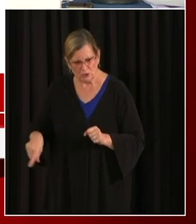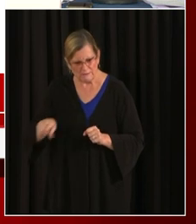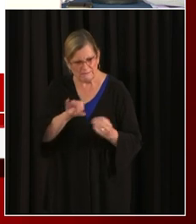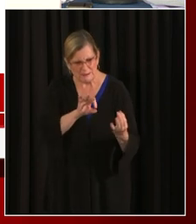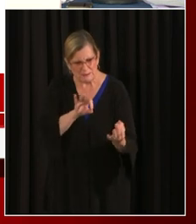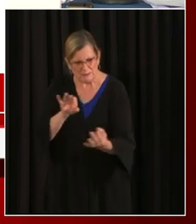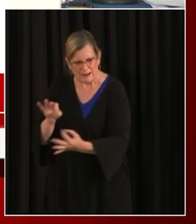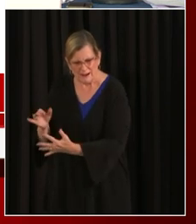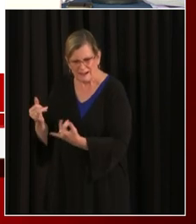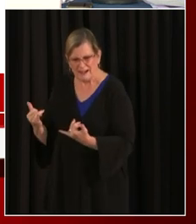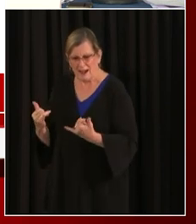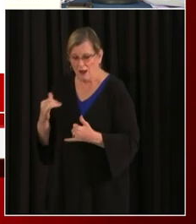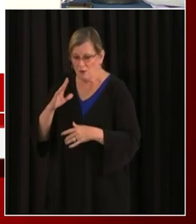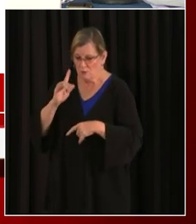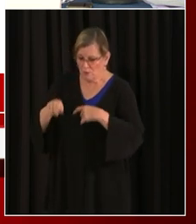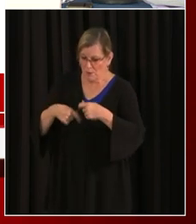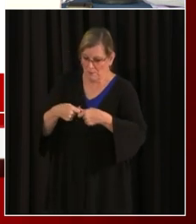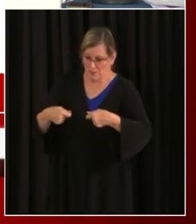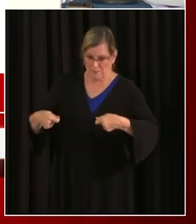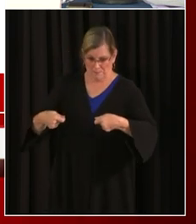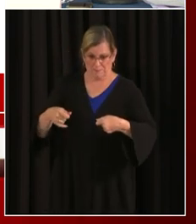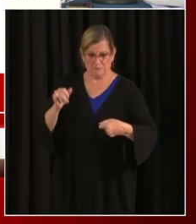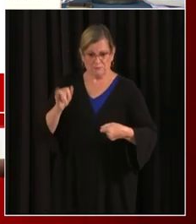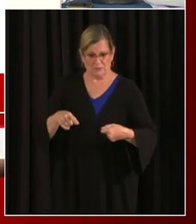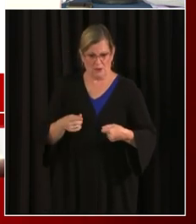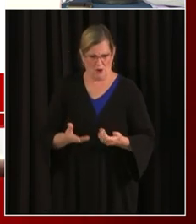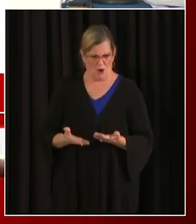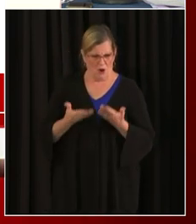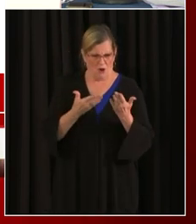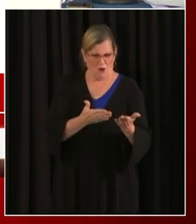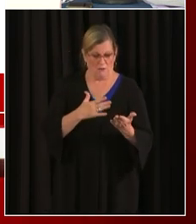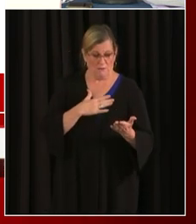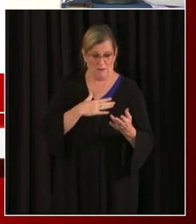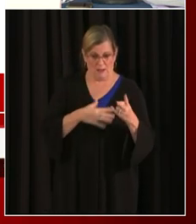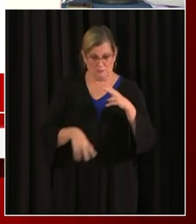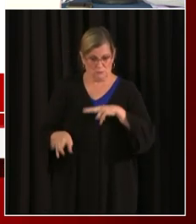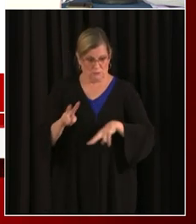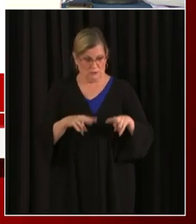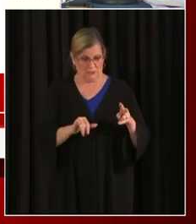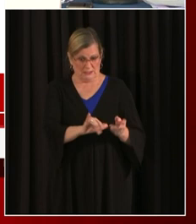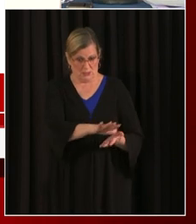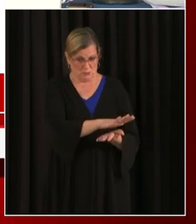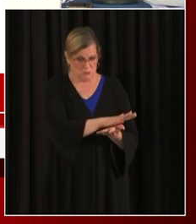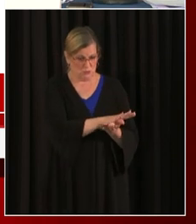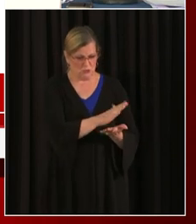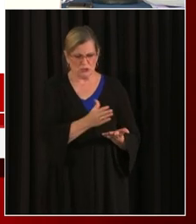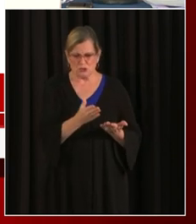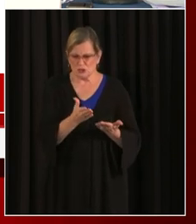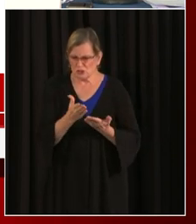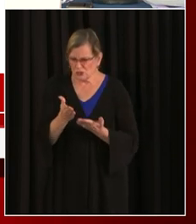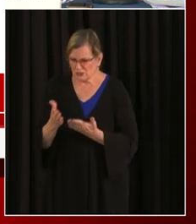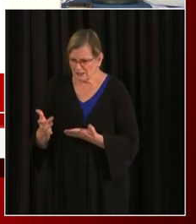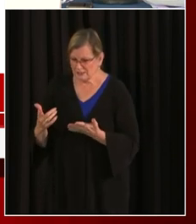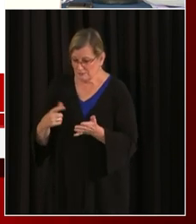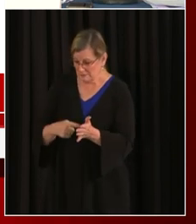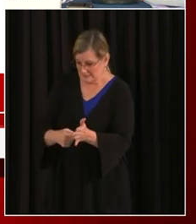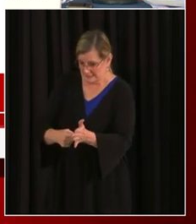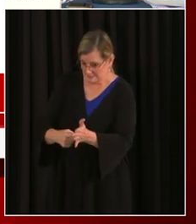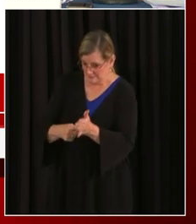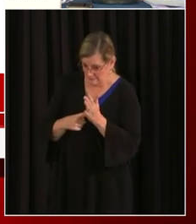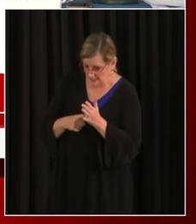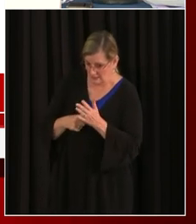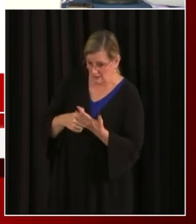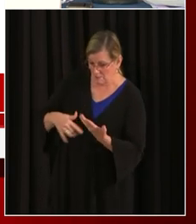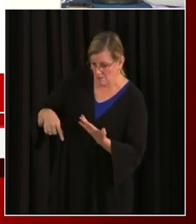by simply offering the observation from these interviews that schools also suggested that demand amongst family does grow